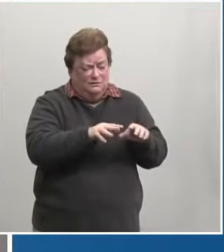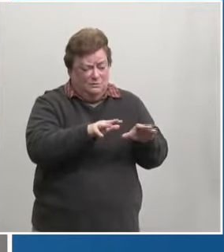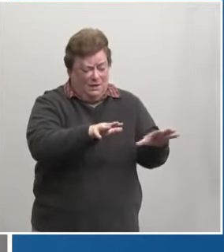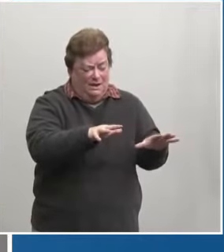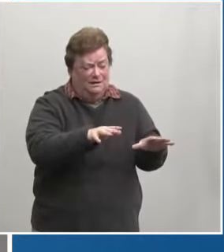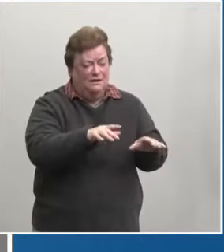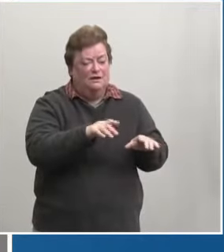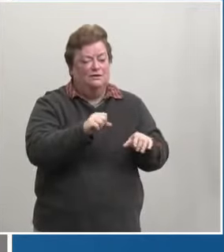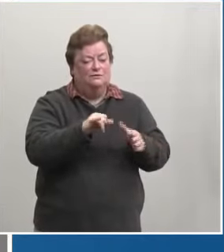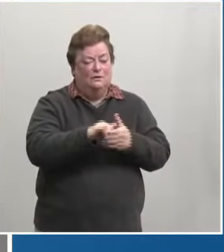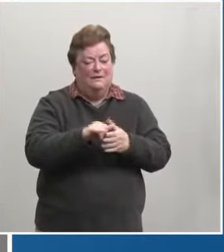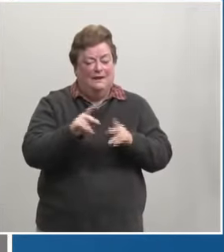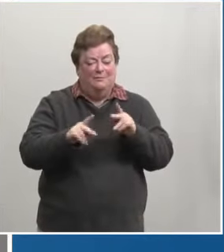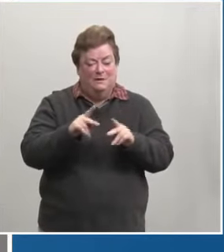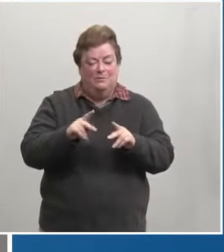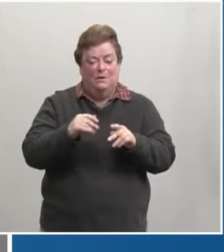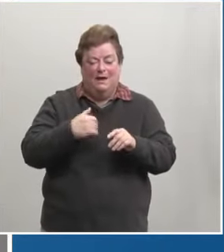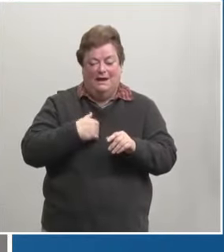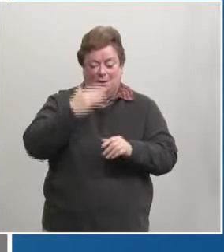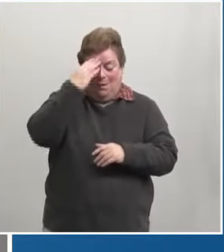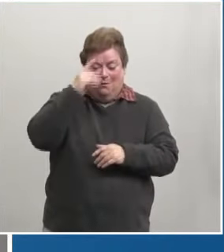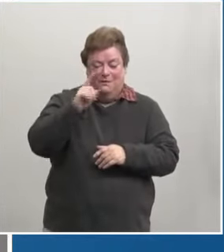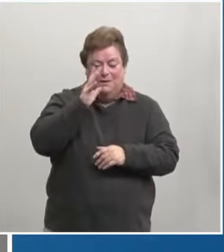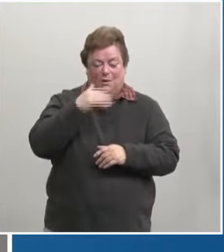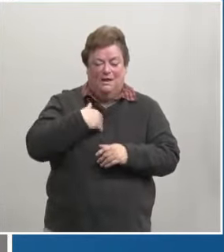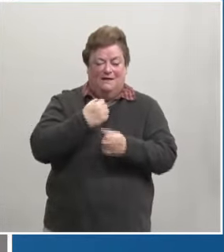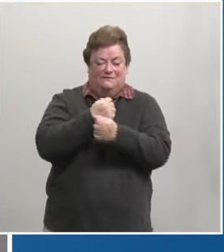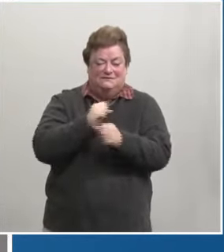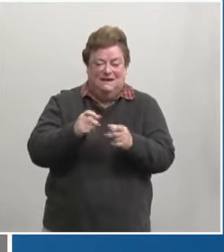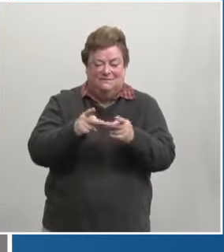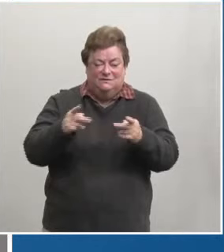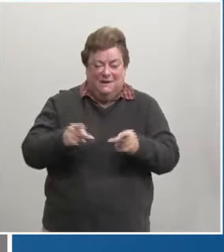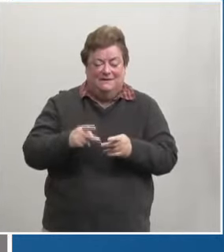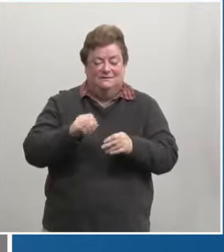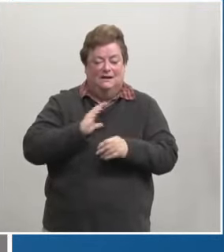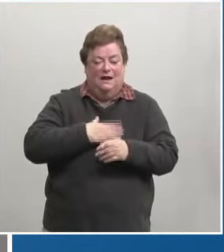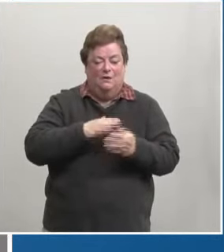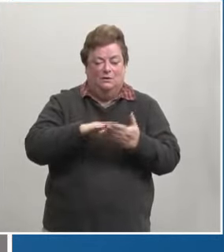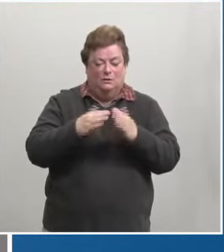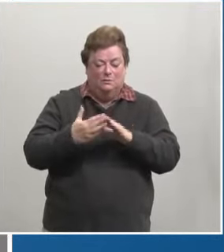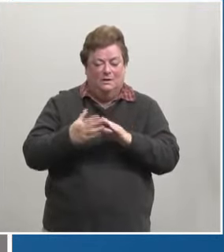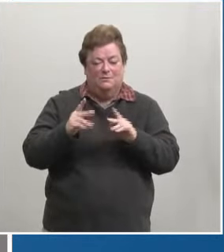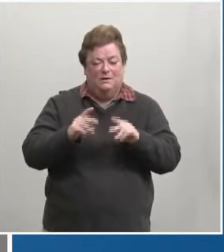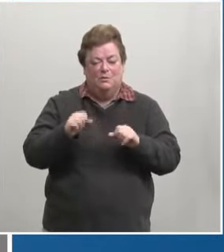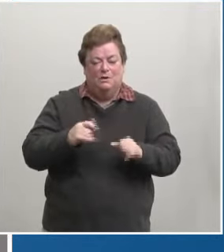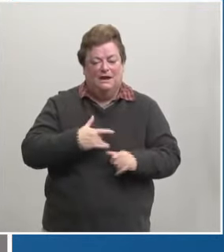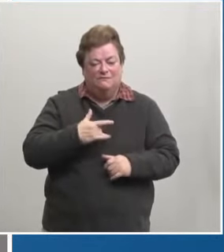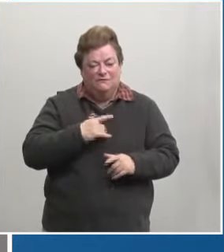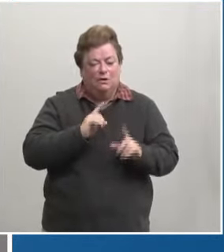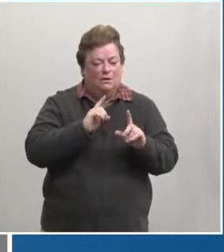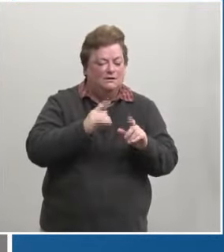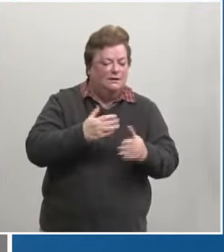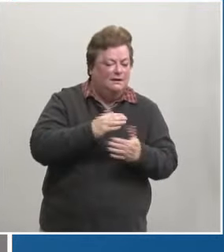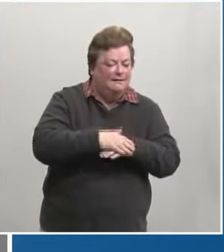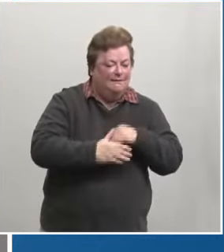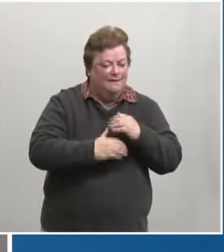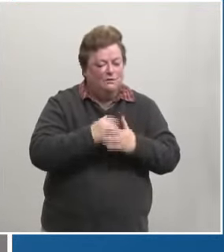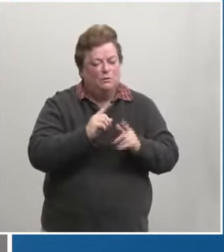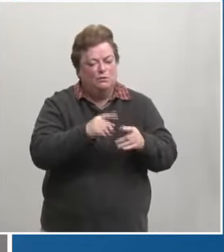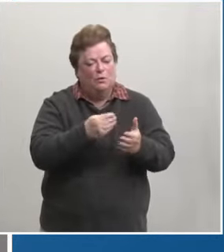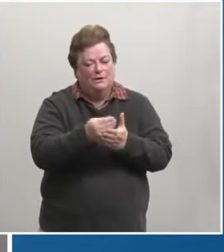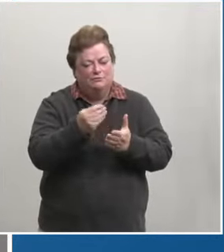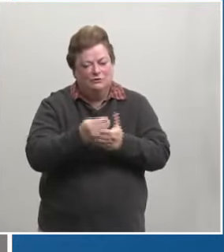consumer confidence and create safe spaces in our community so that people can feel comfortable shopping, going to work, and